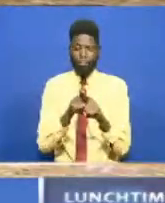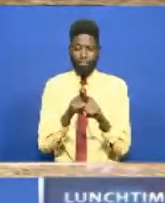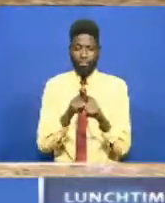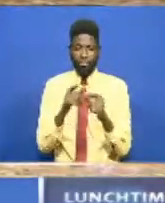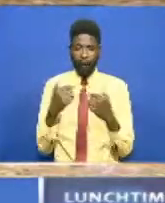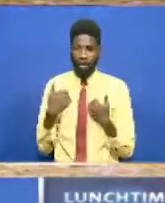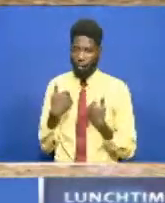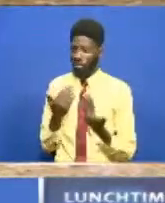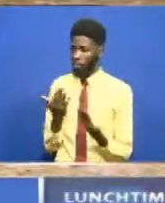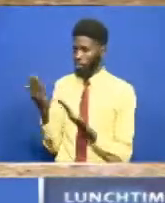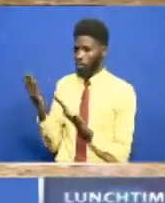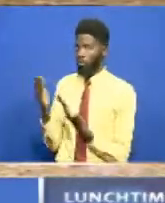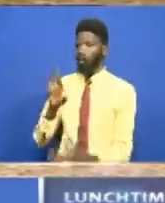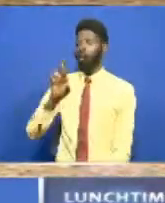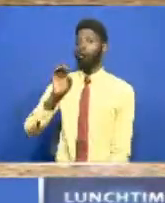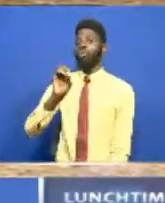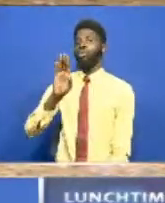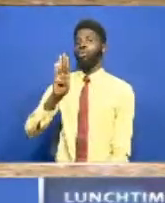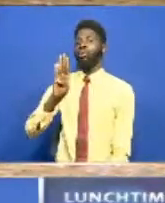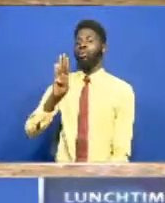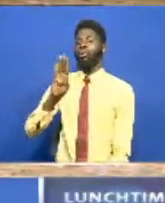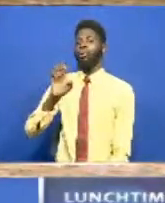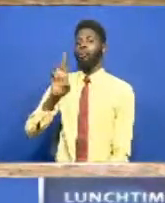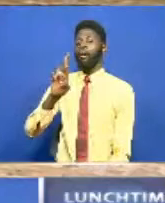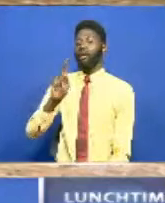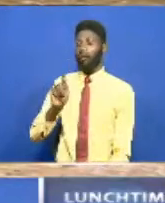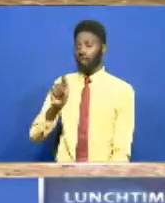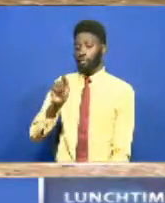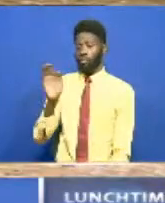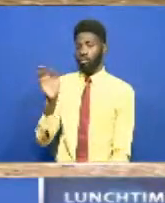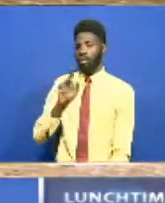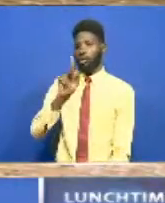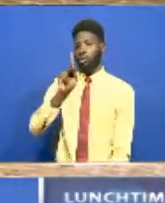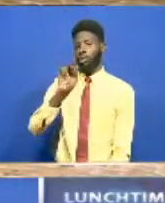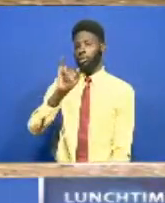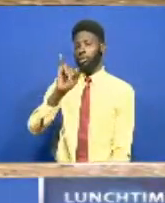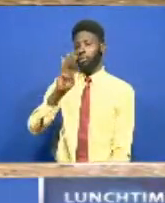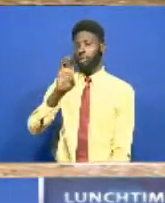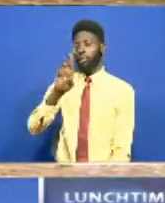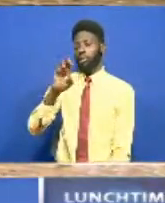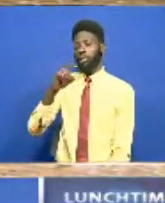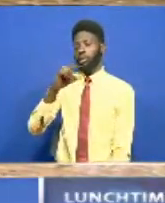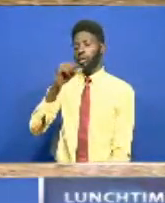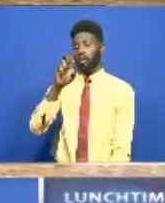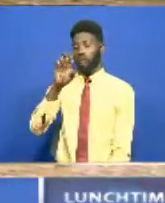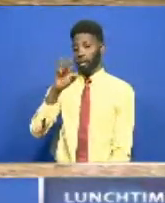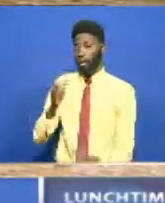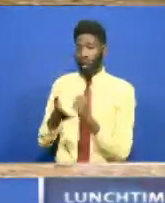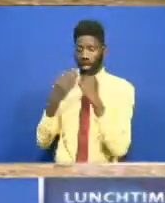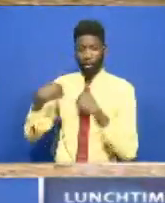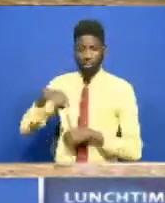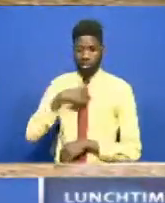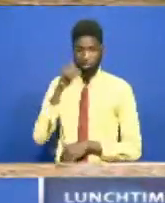by Robert Kiberenge, who shall help us to understand some of the issues